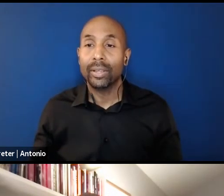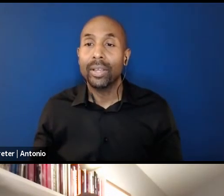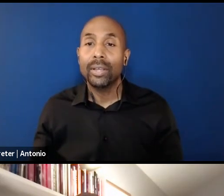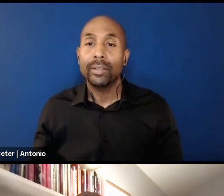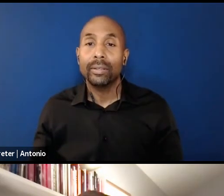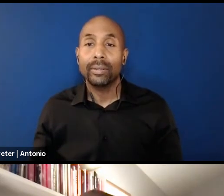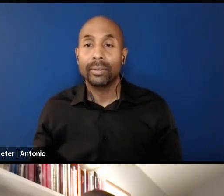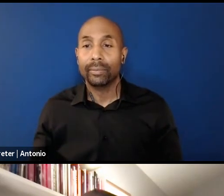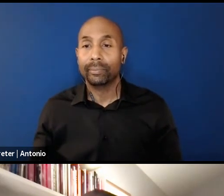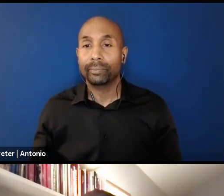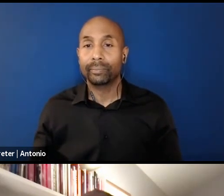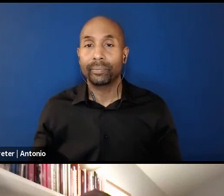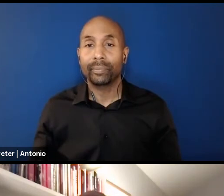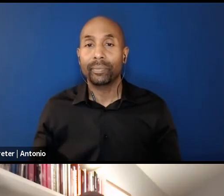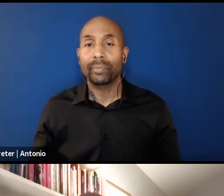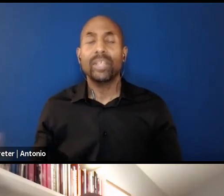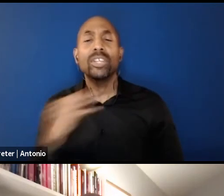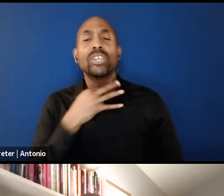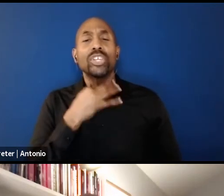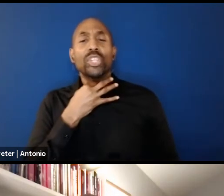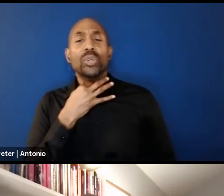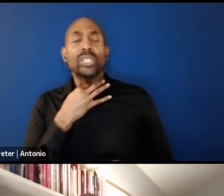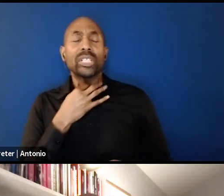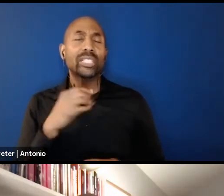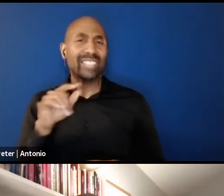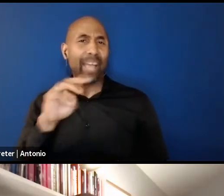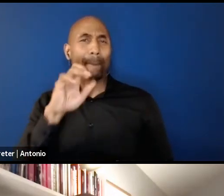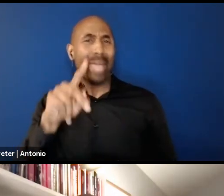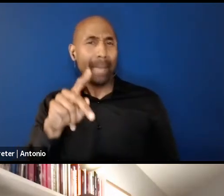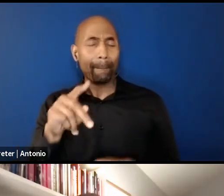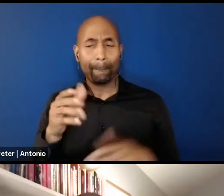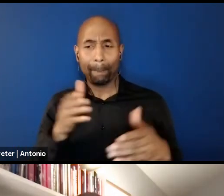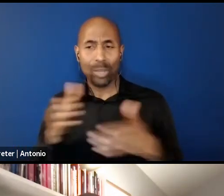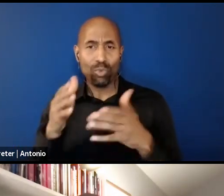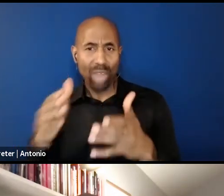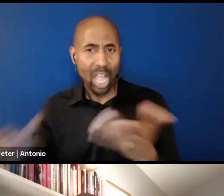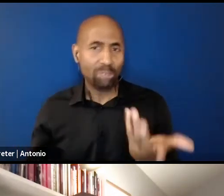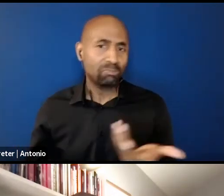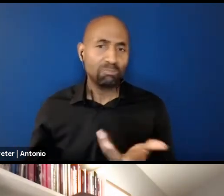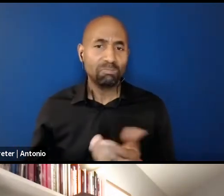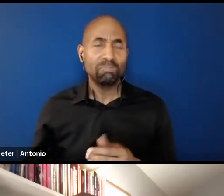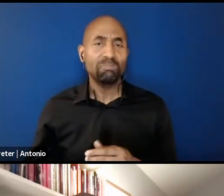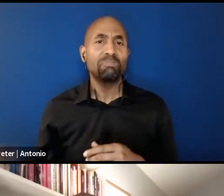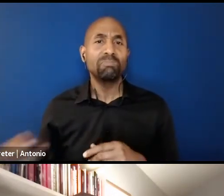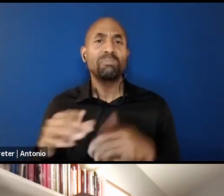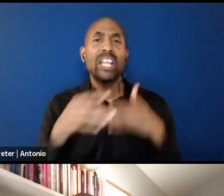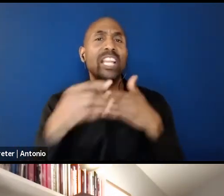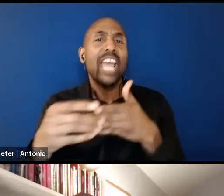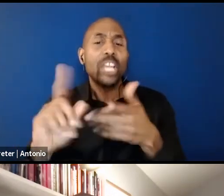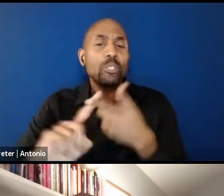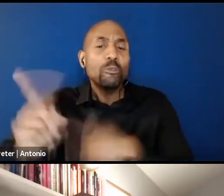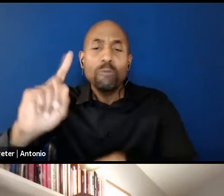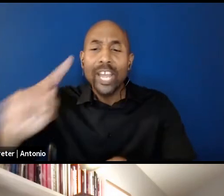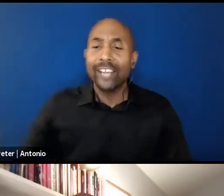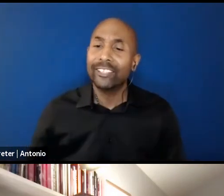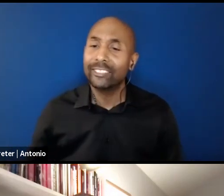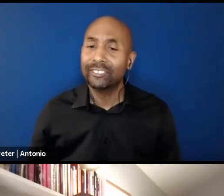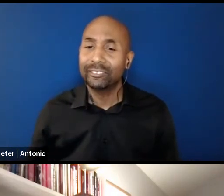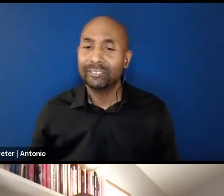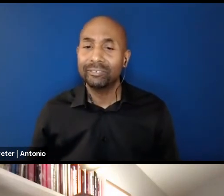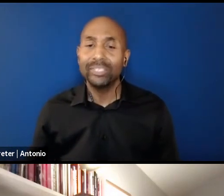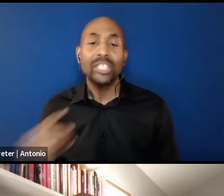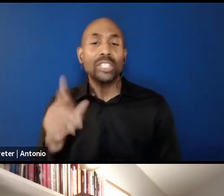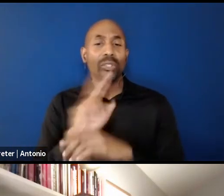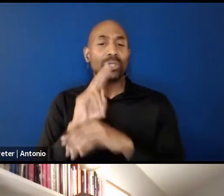They led me to some strange places, and I'll you know, the coattails of the question to Nate